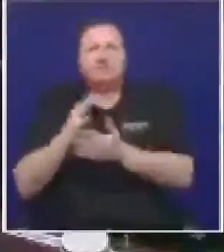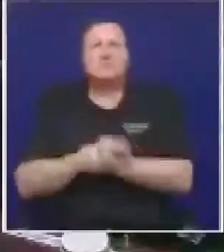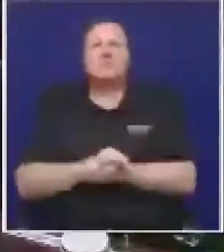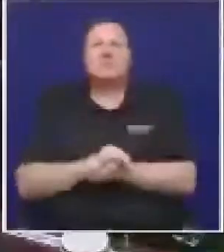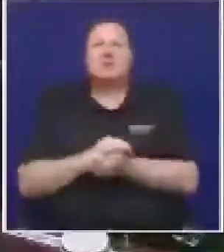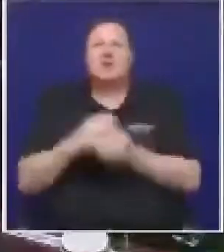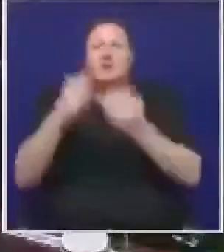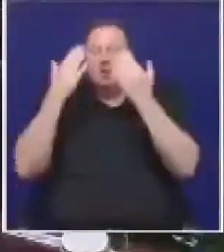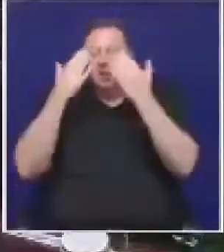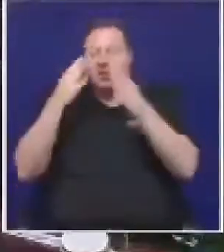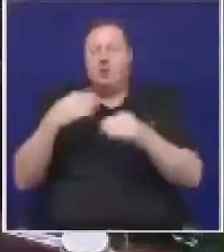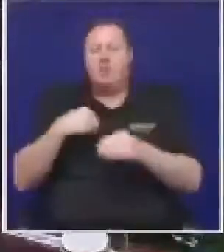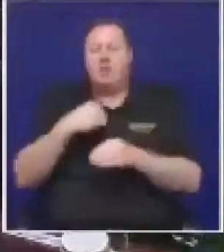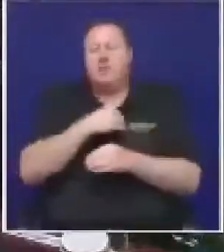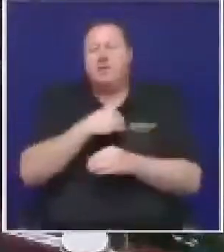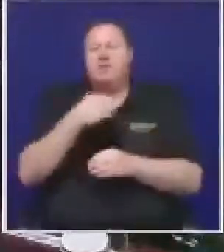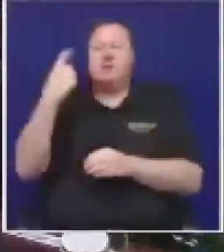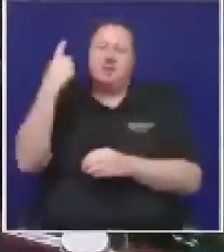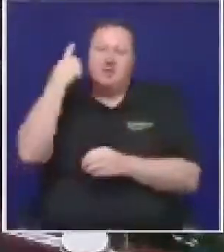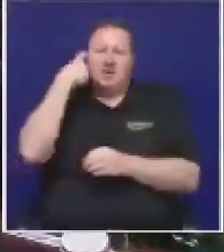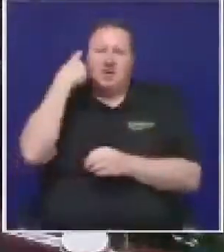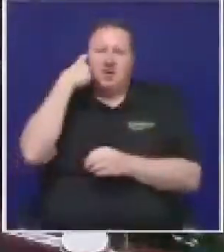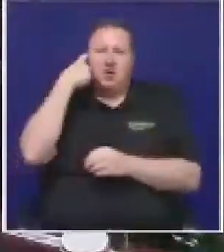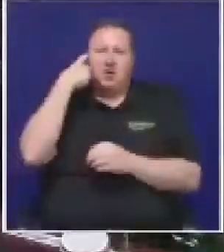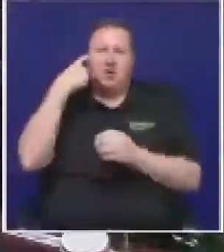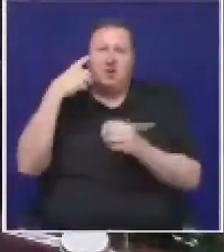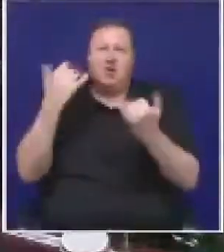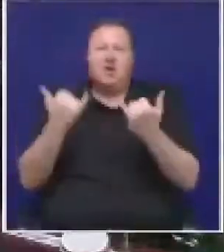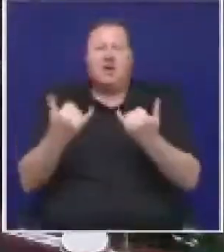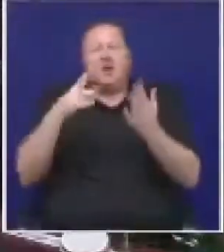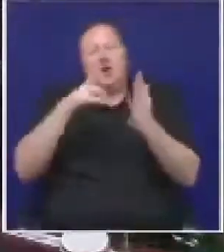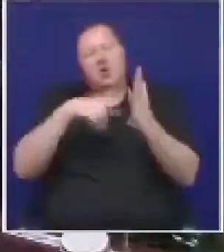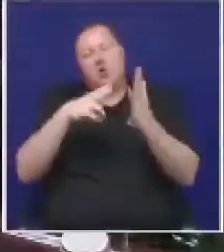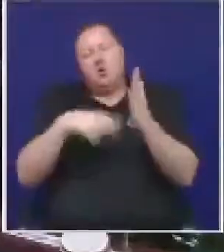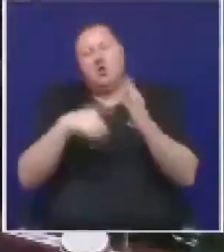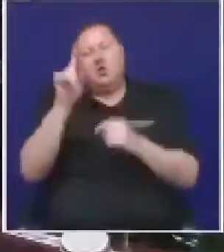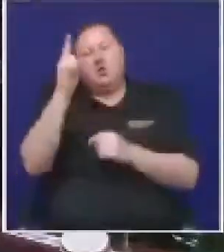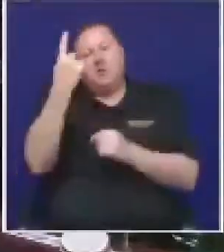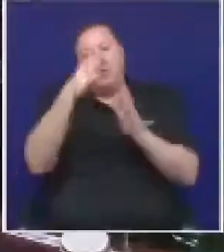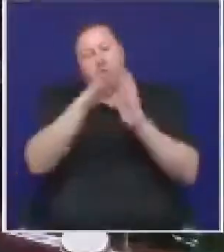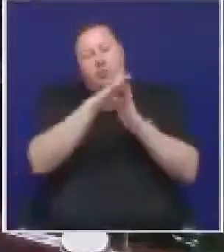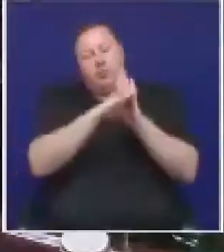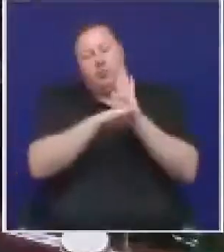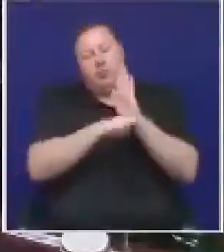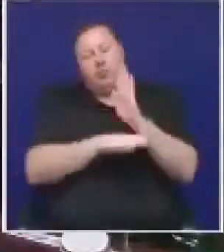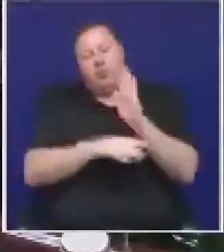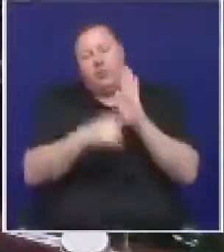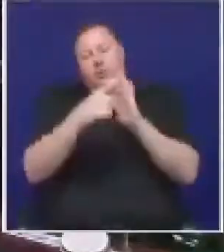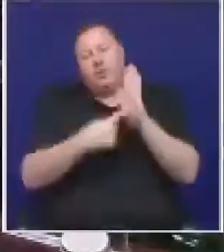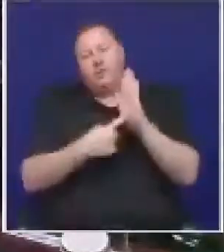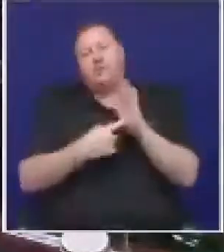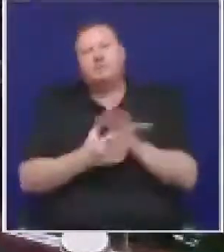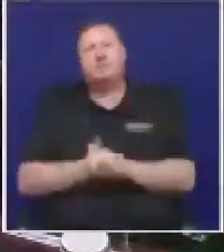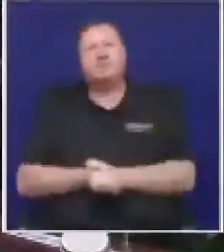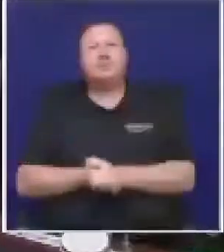Honorable members, the Secretary will now read the first order of the day.